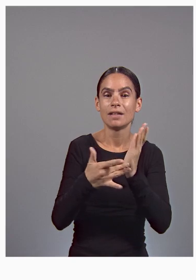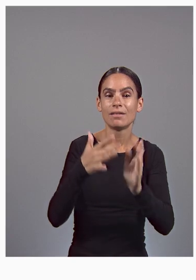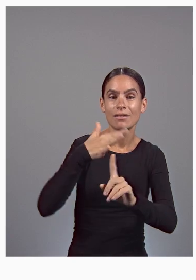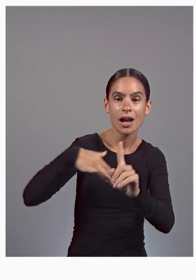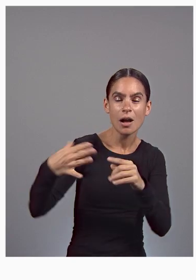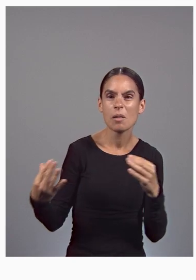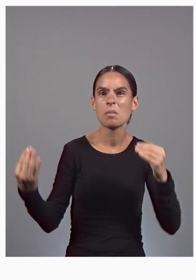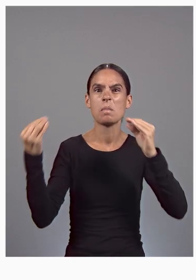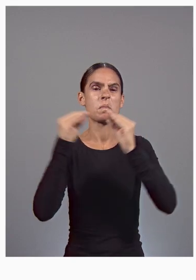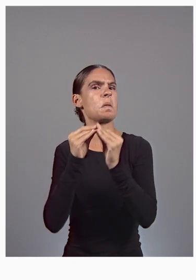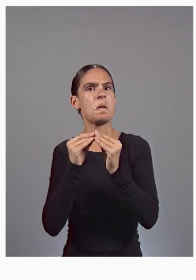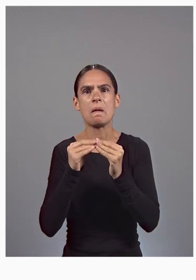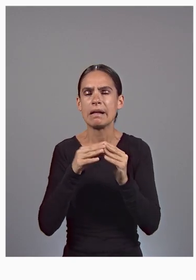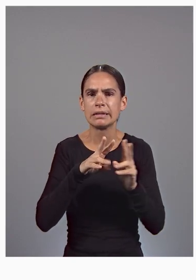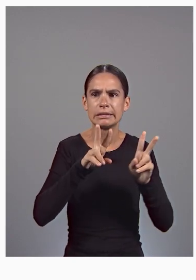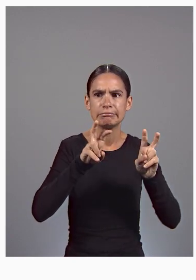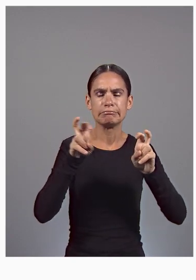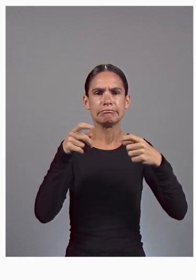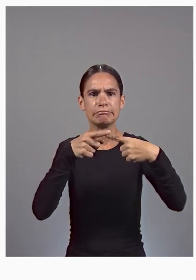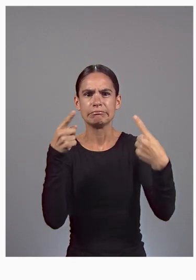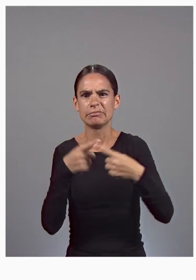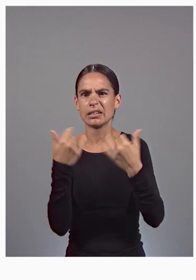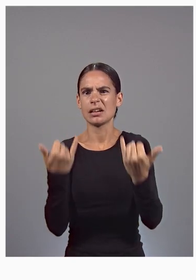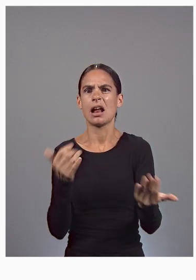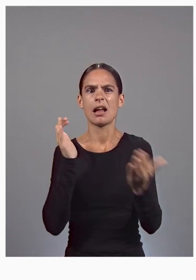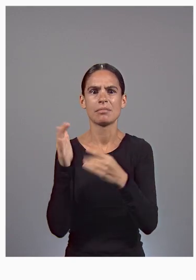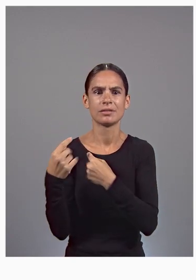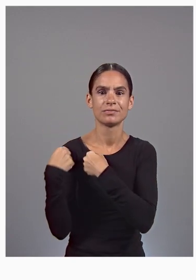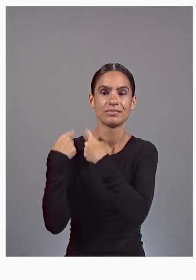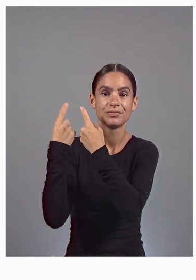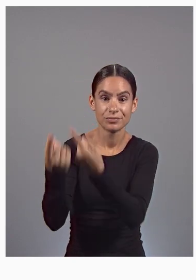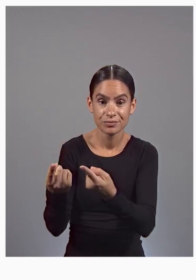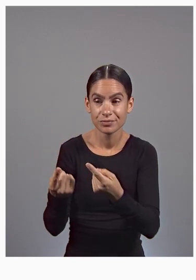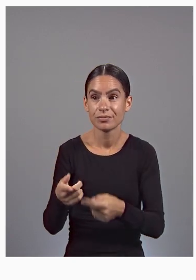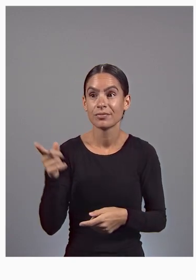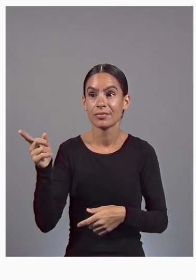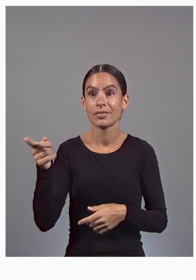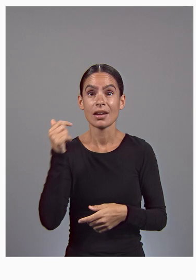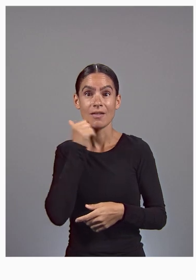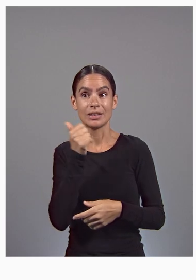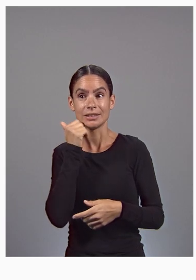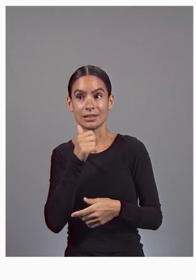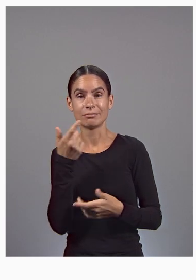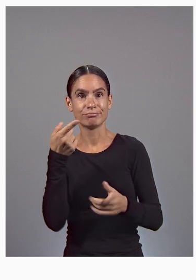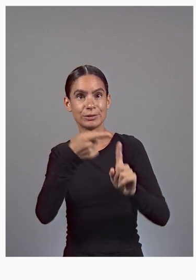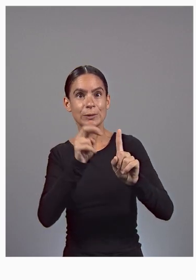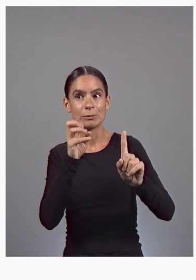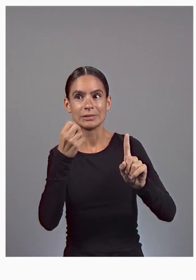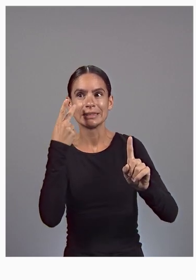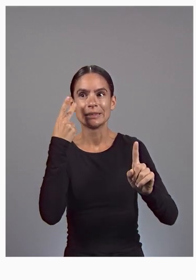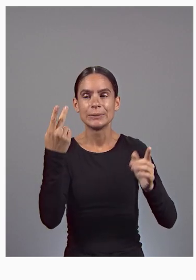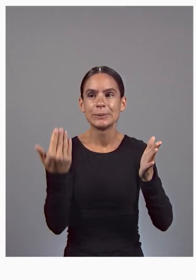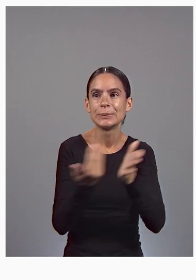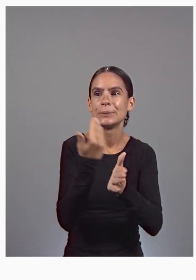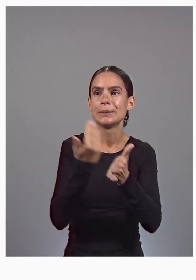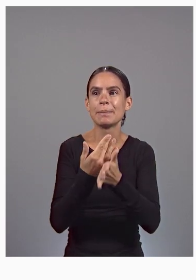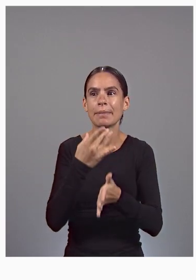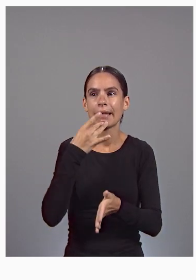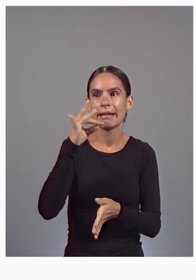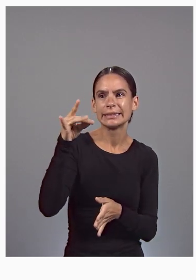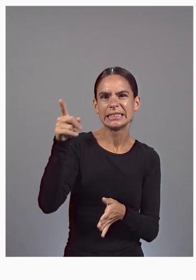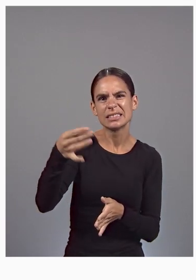there's more adversaries now more than ever. I mean, every day on the news, we hear about a new 18-year-old that has breached a company, right?